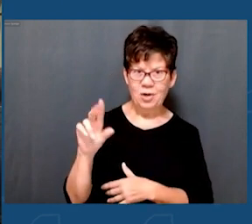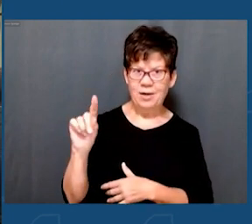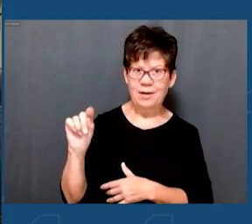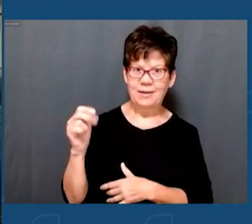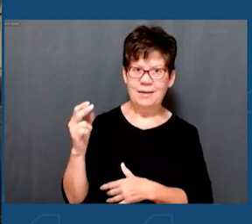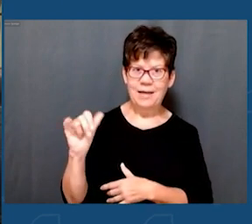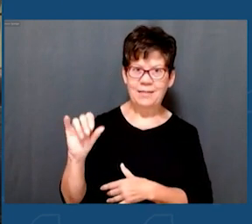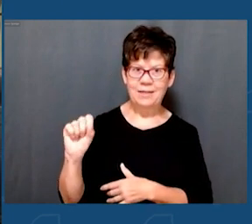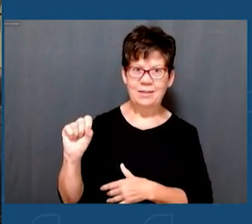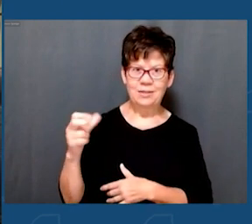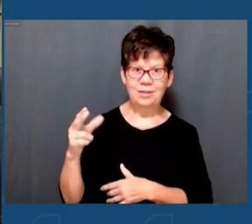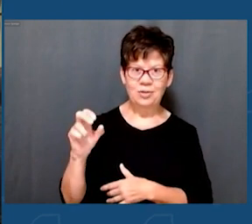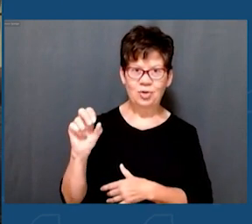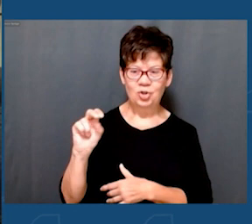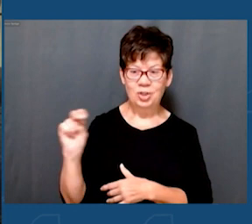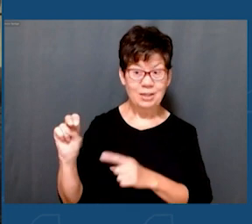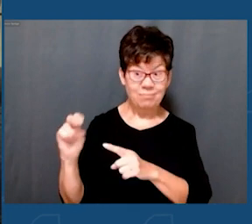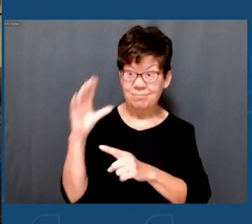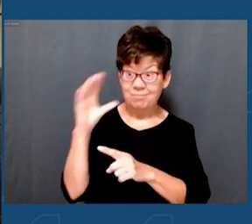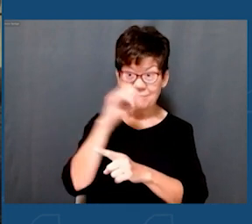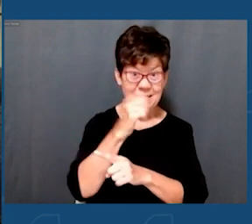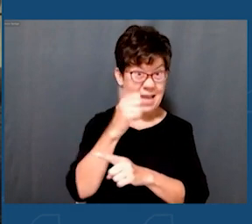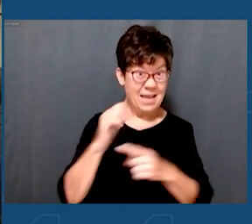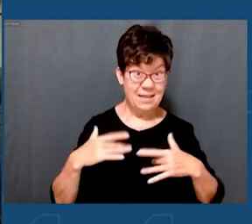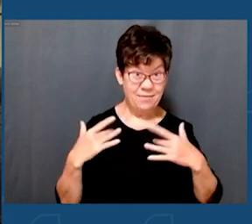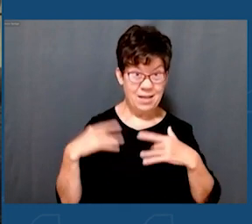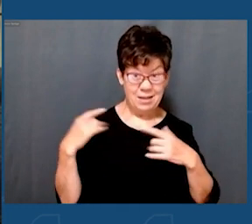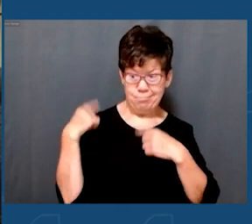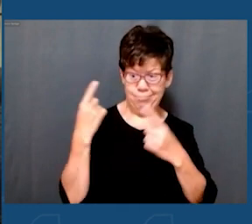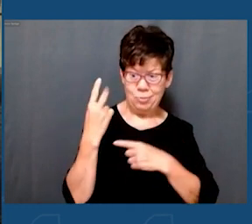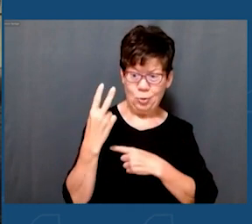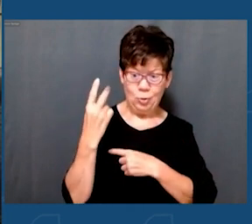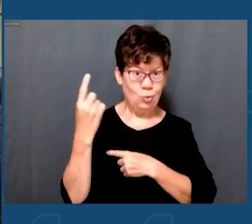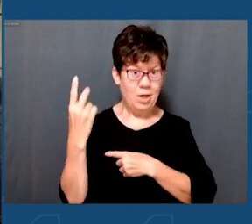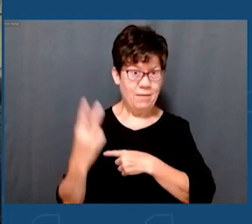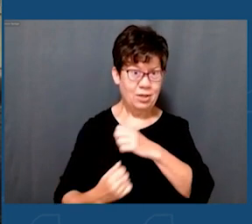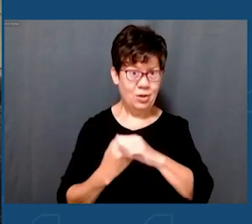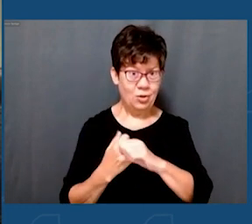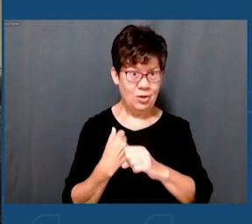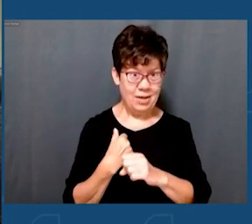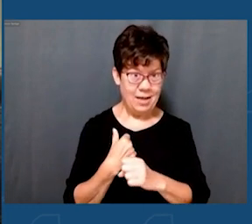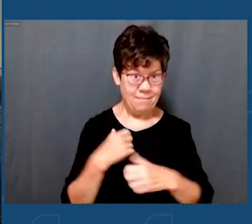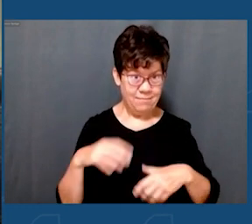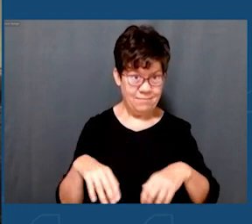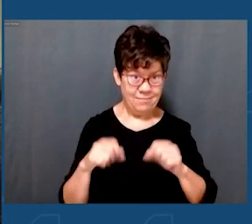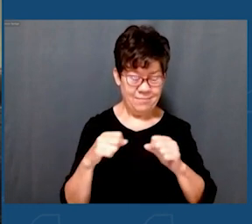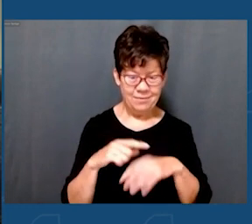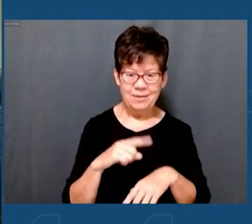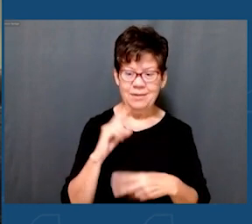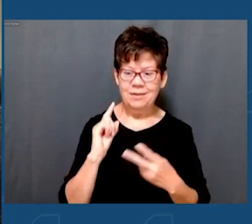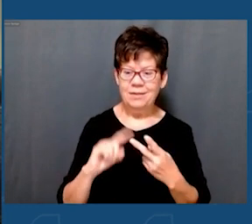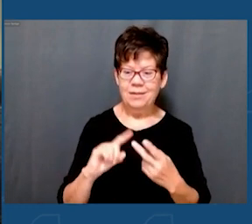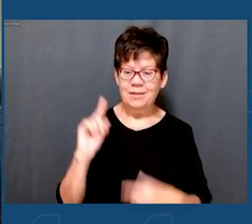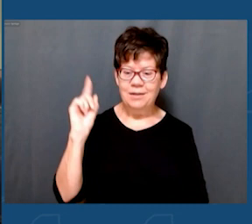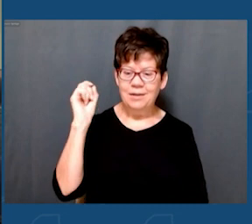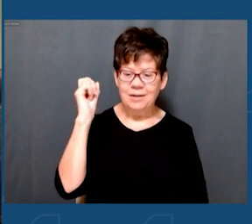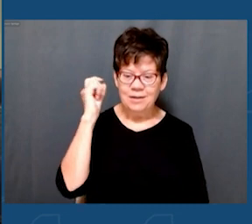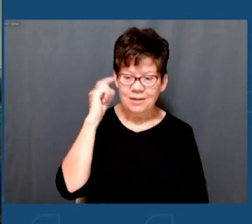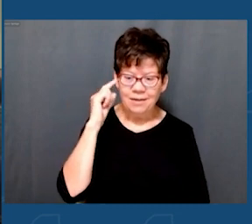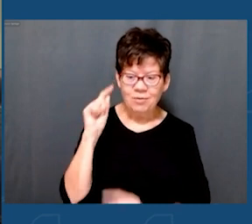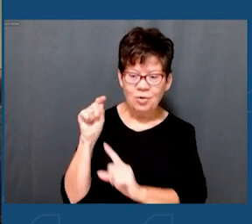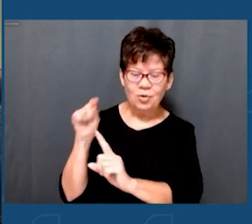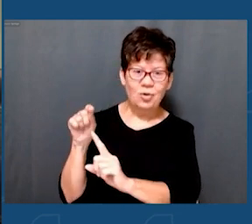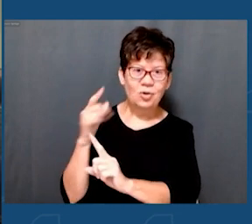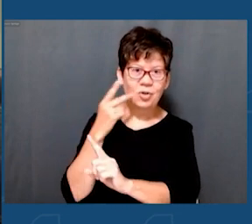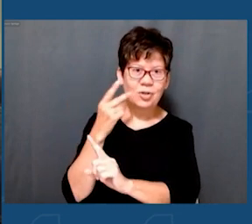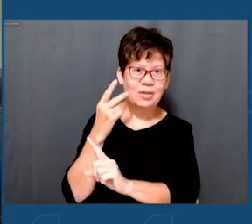missed a single event I've done in 2.5 years or 2 years. Bill Keeler, the city of Cohoes. We had a chance to tour and see some wonderful